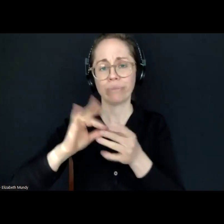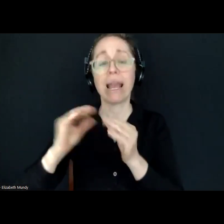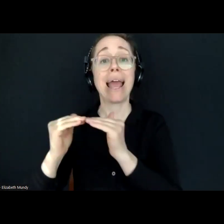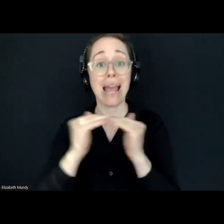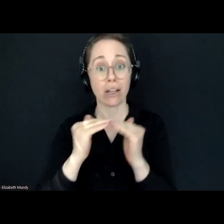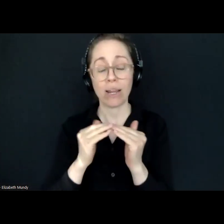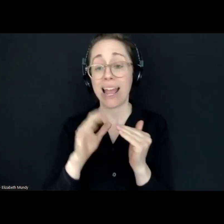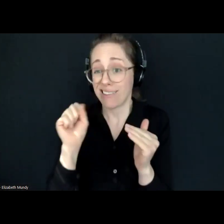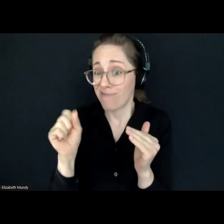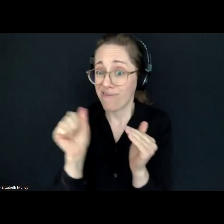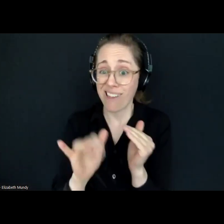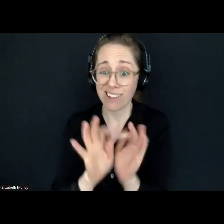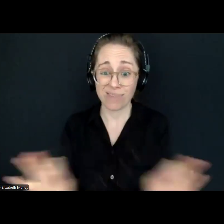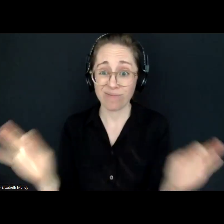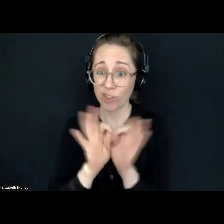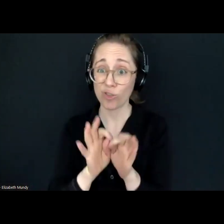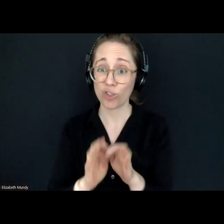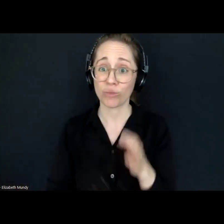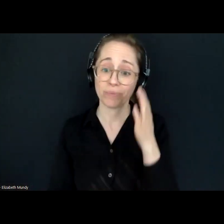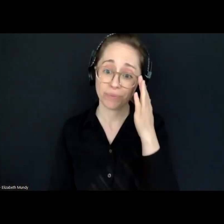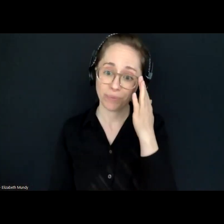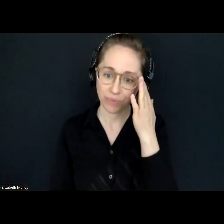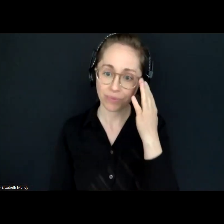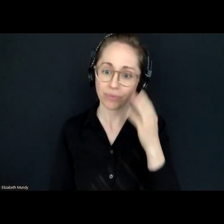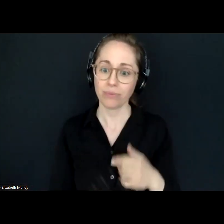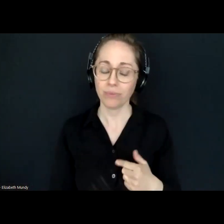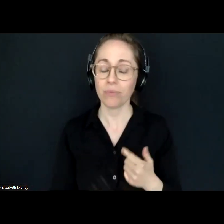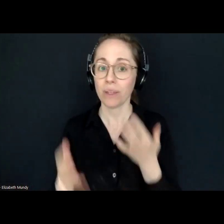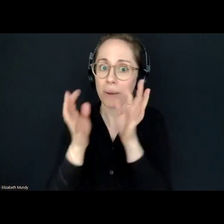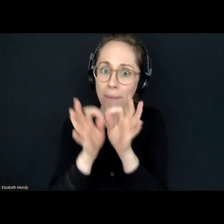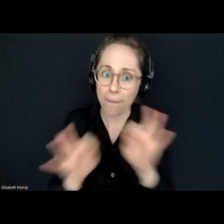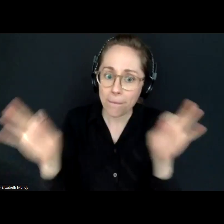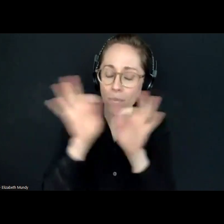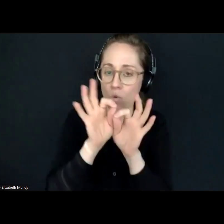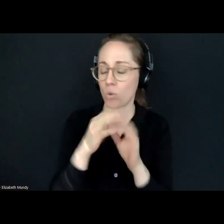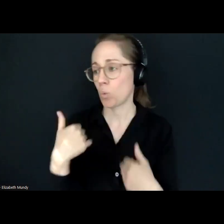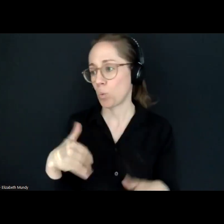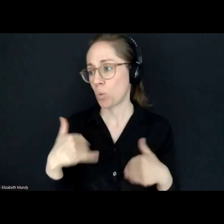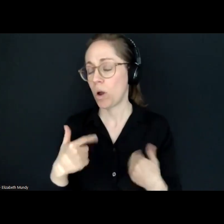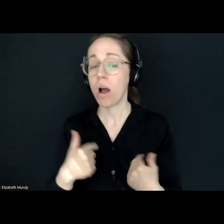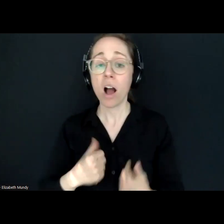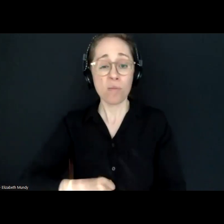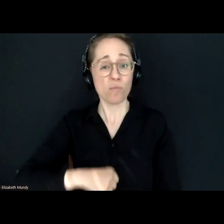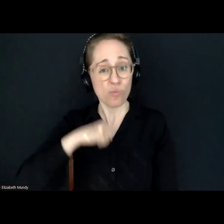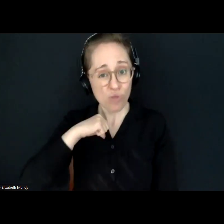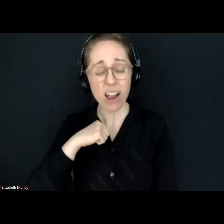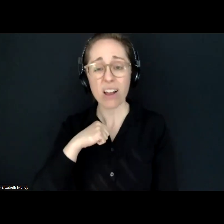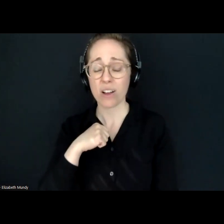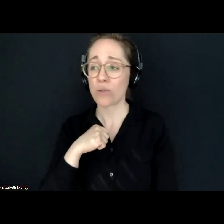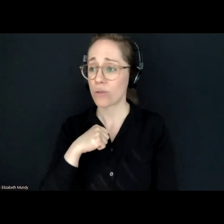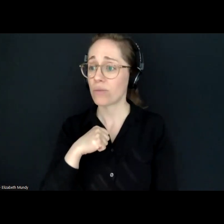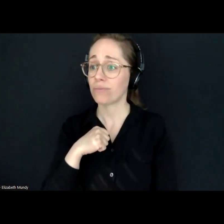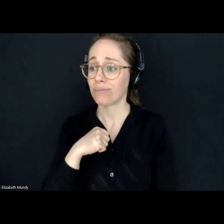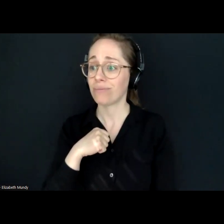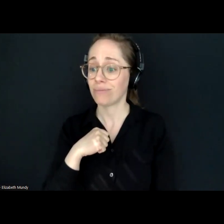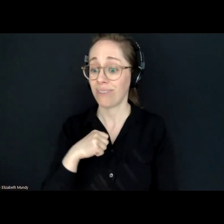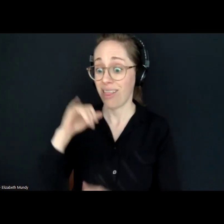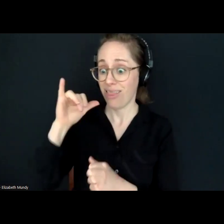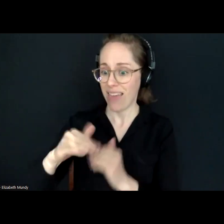crucial. It's really important, and I'm really proud that equity has been a part of